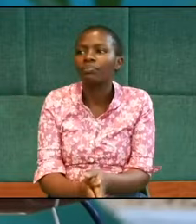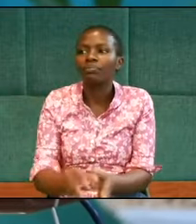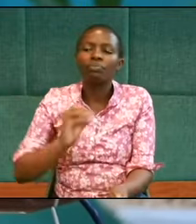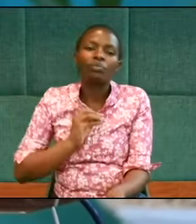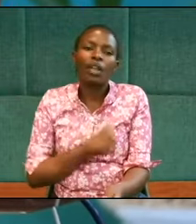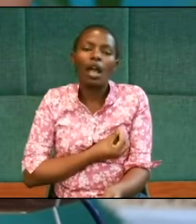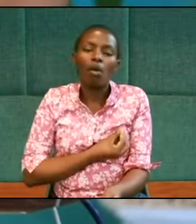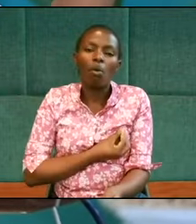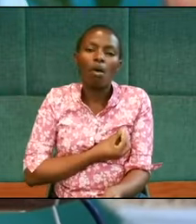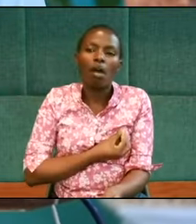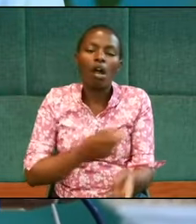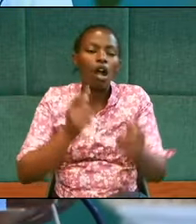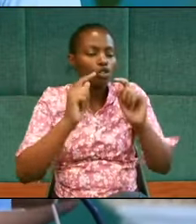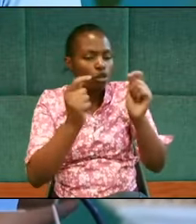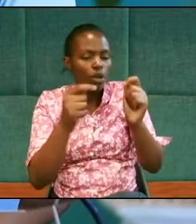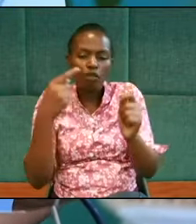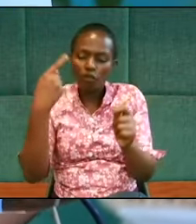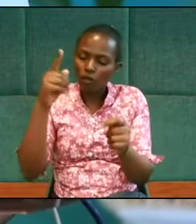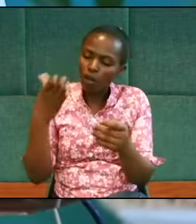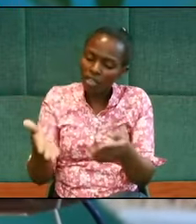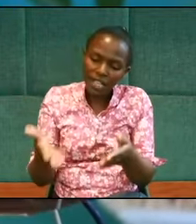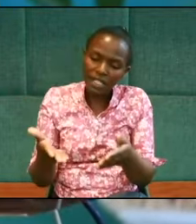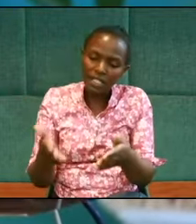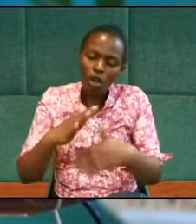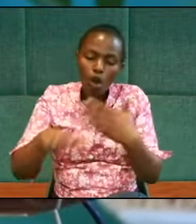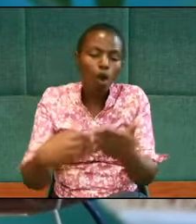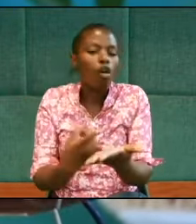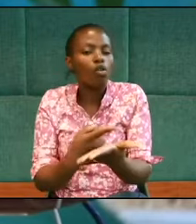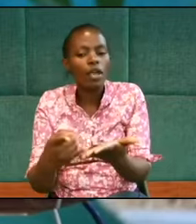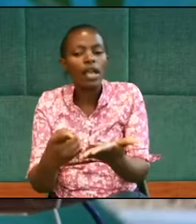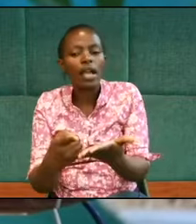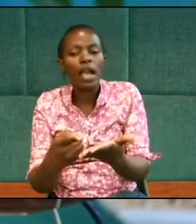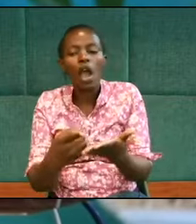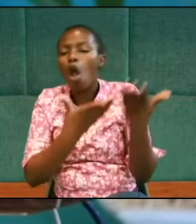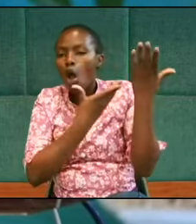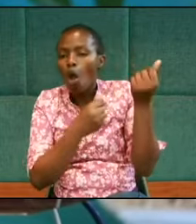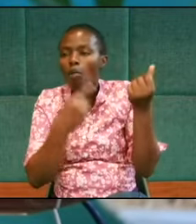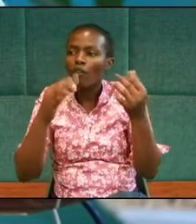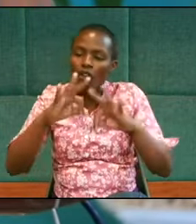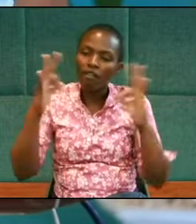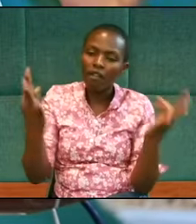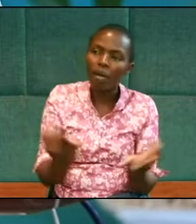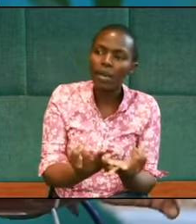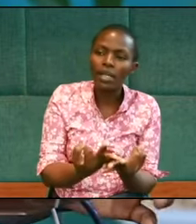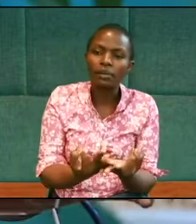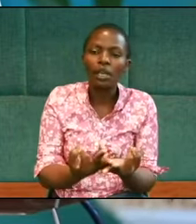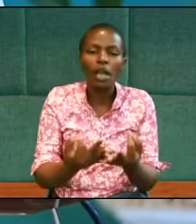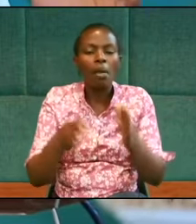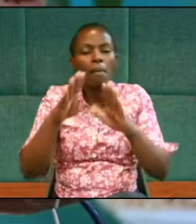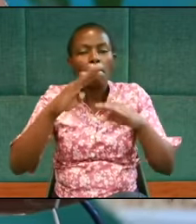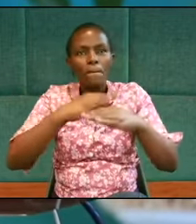Our theme for this entire week, hope for families, build,